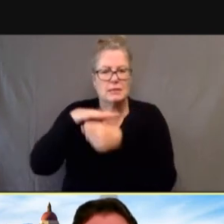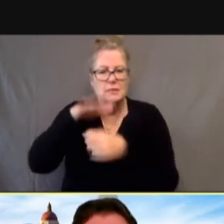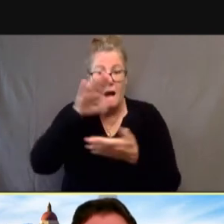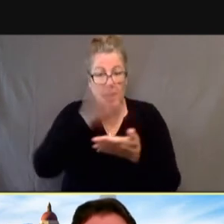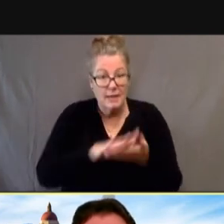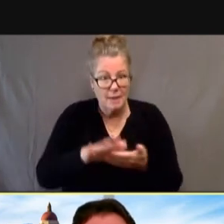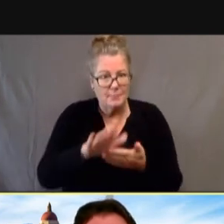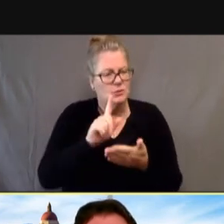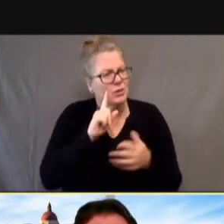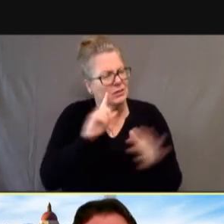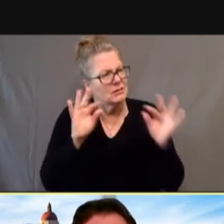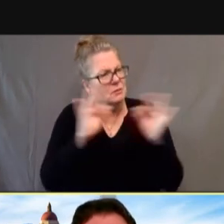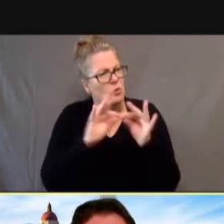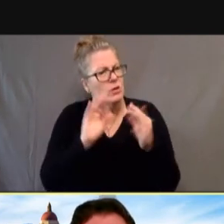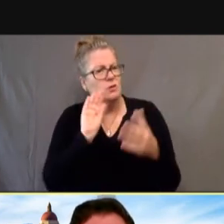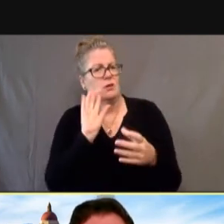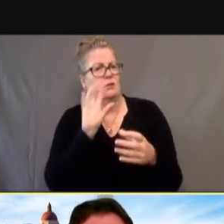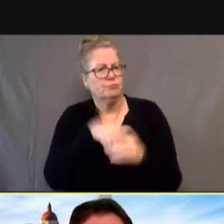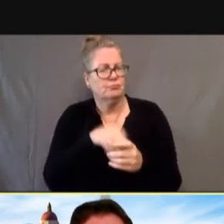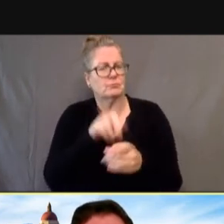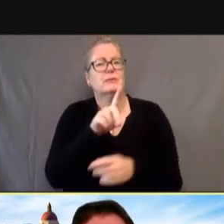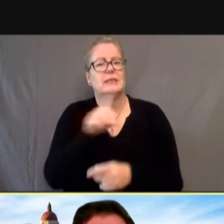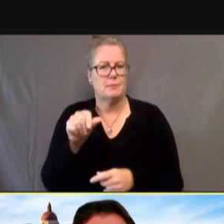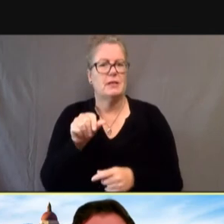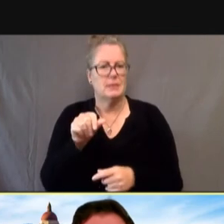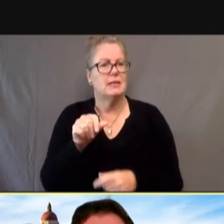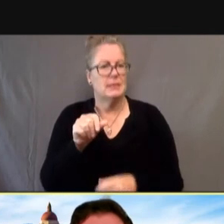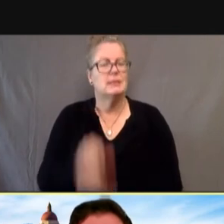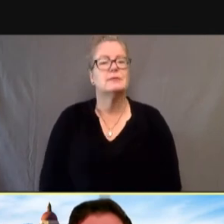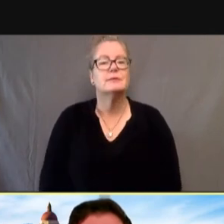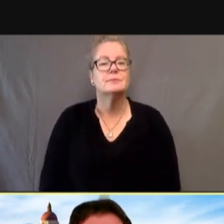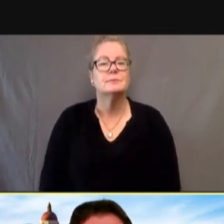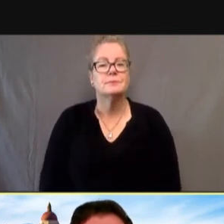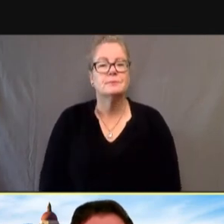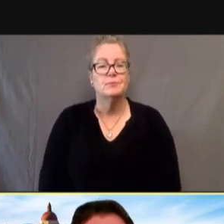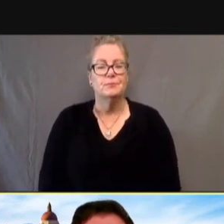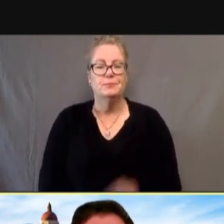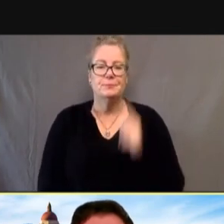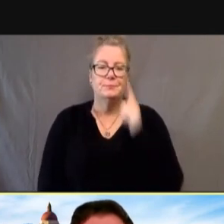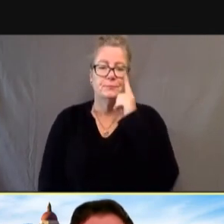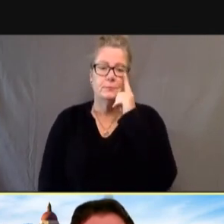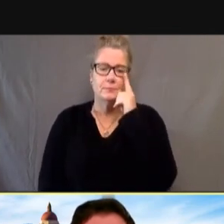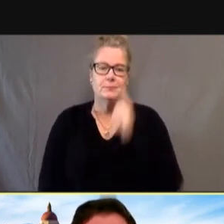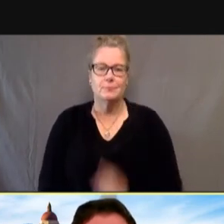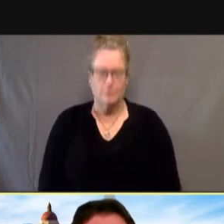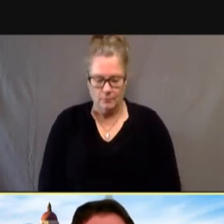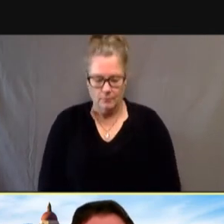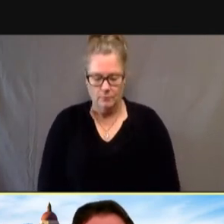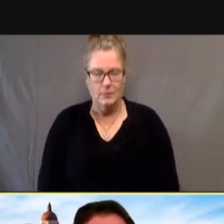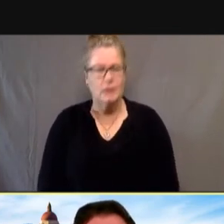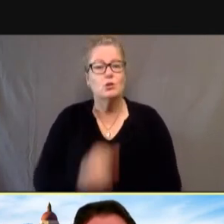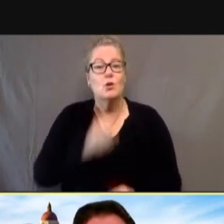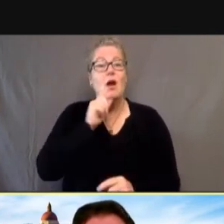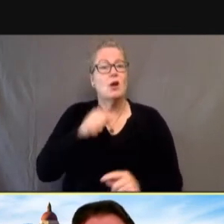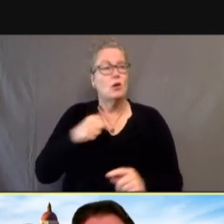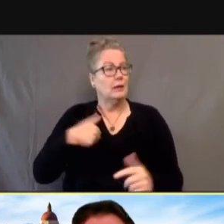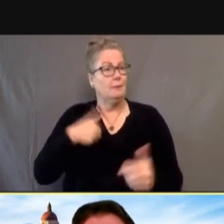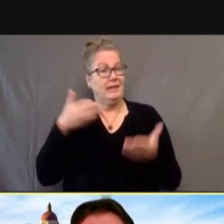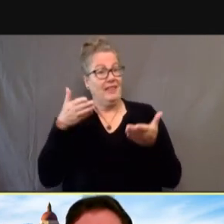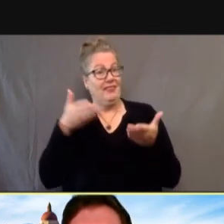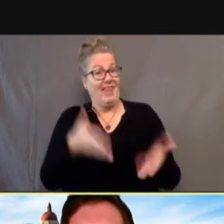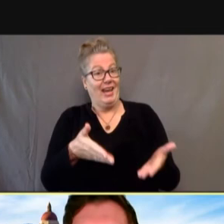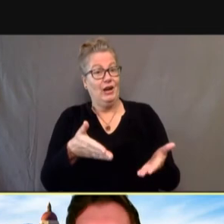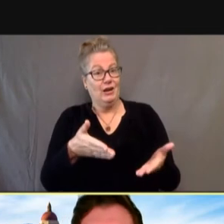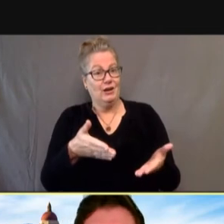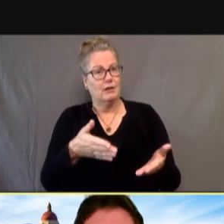and get a foothold in those different areas. And then to not only have a seat at the table, but to show